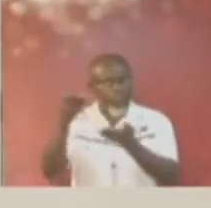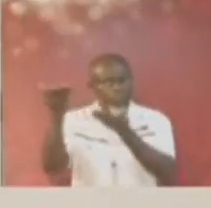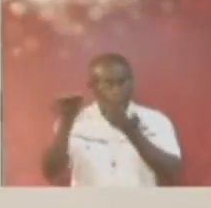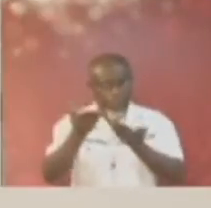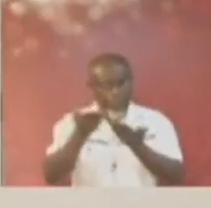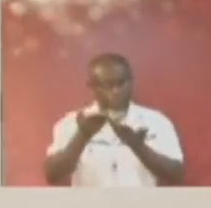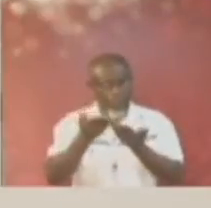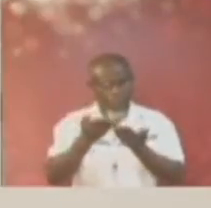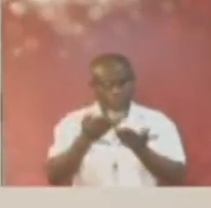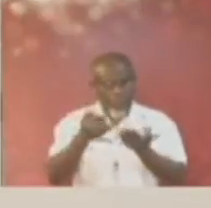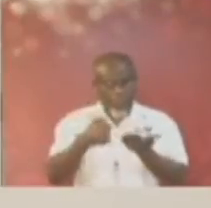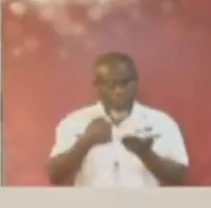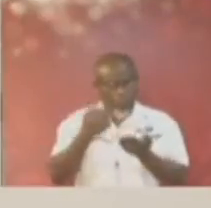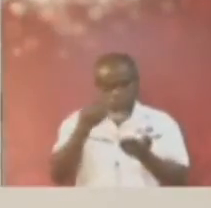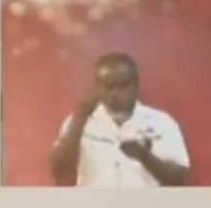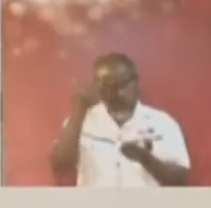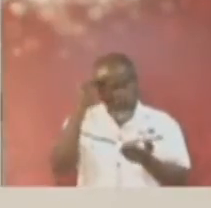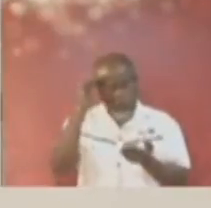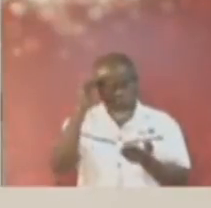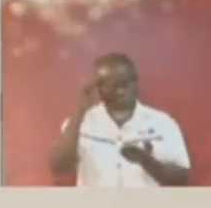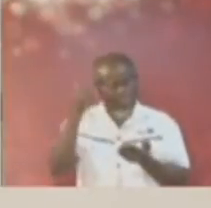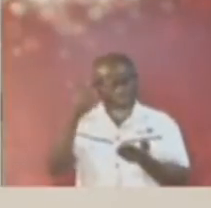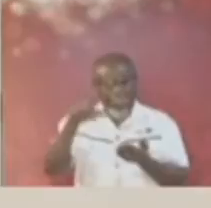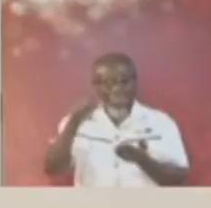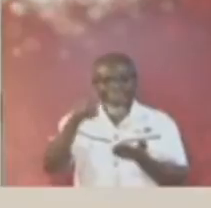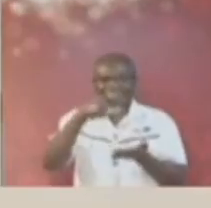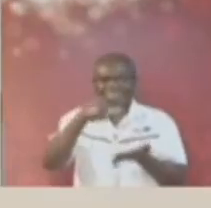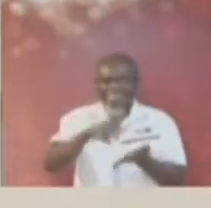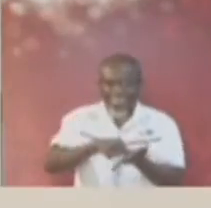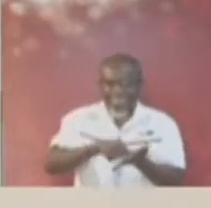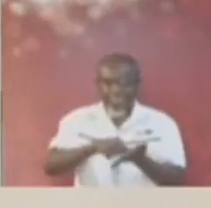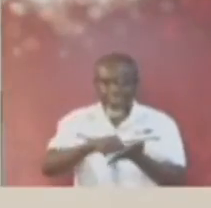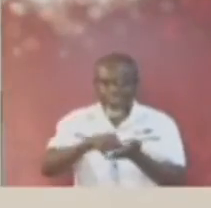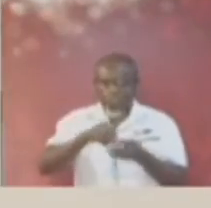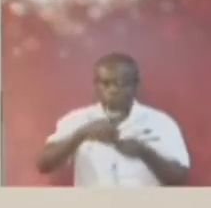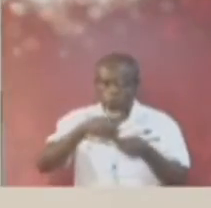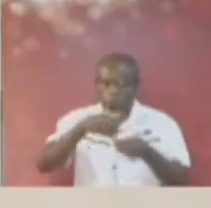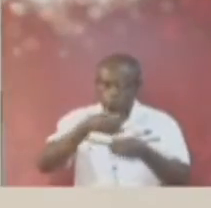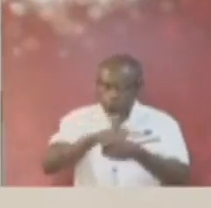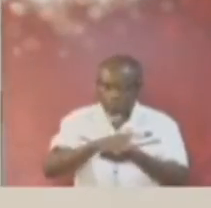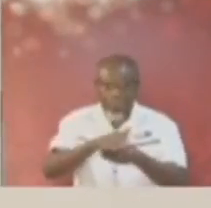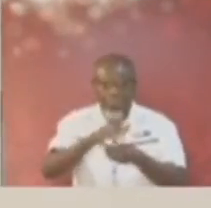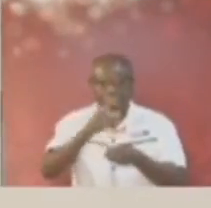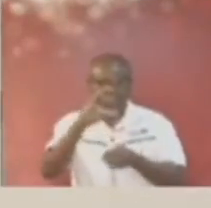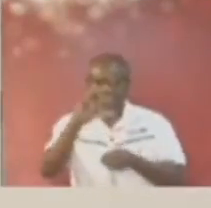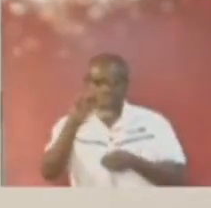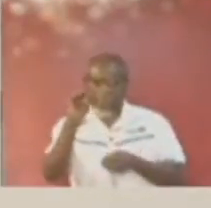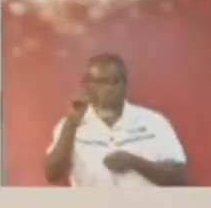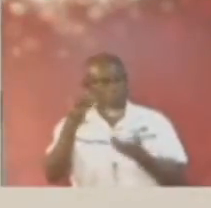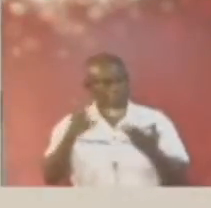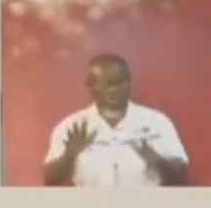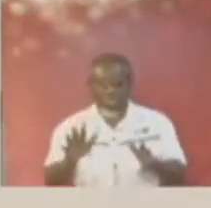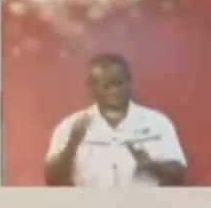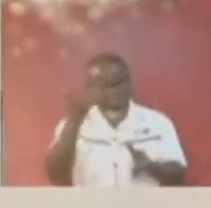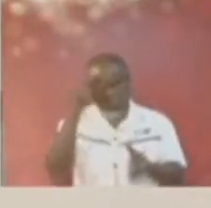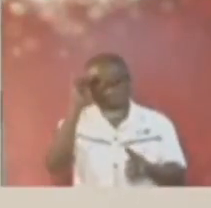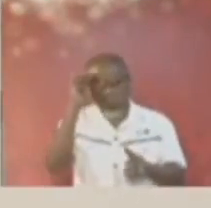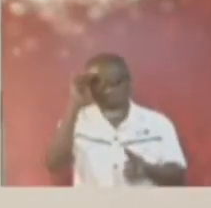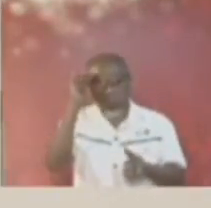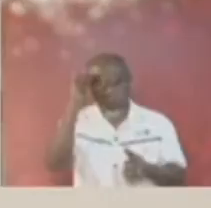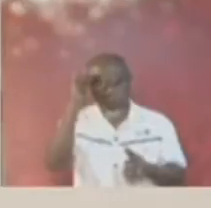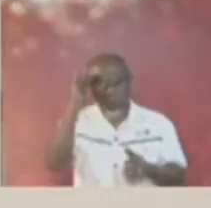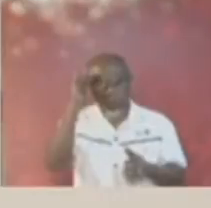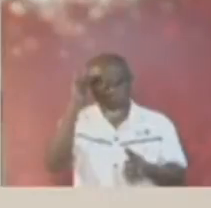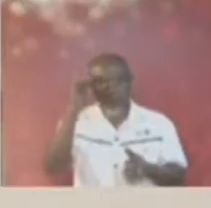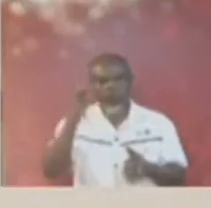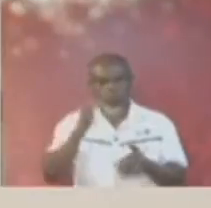CMO, so that process is in whichever stage it may happen to be within the family, and when that reaches the